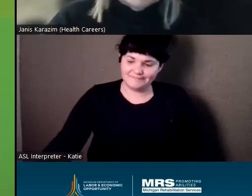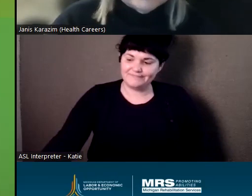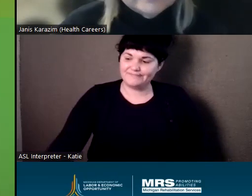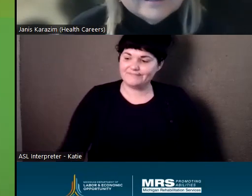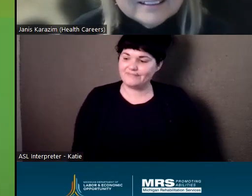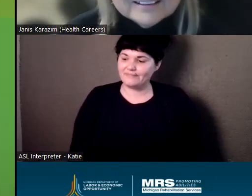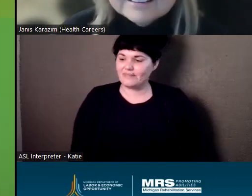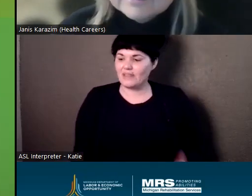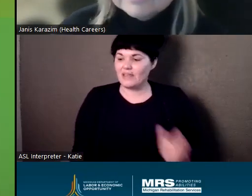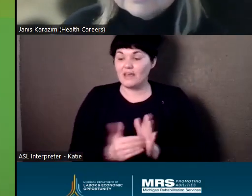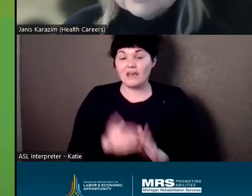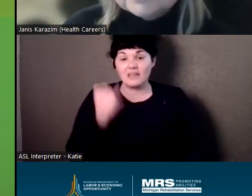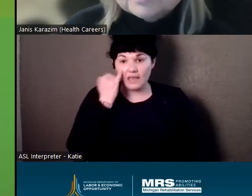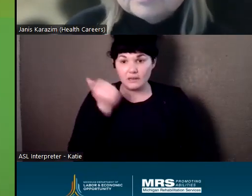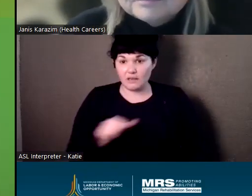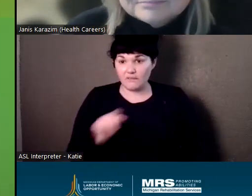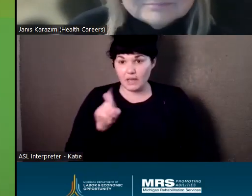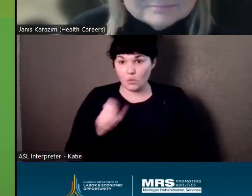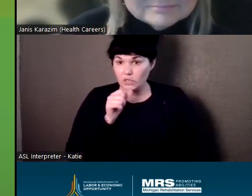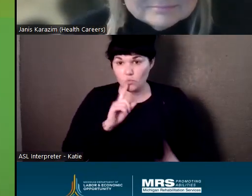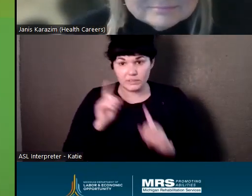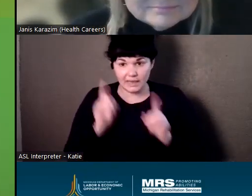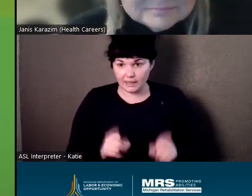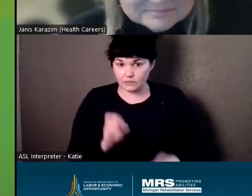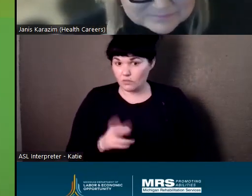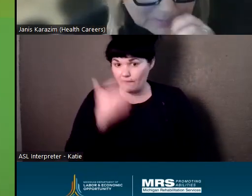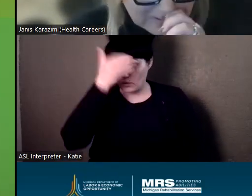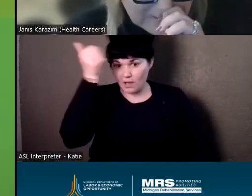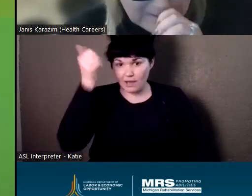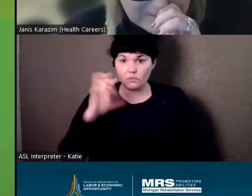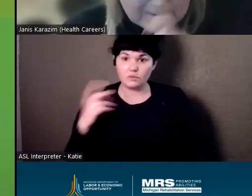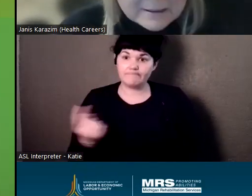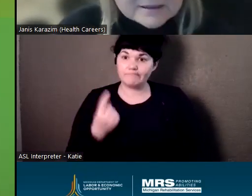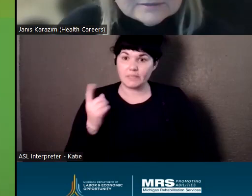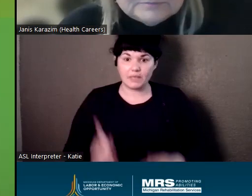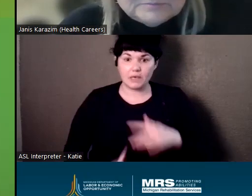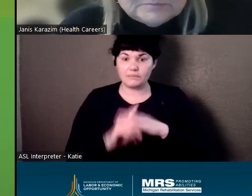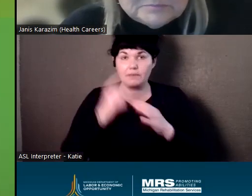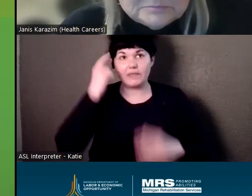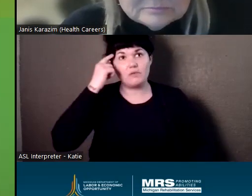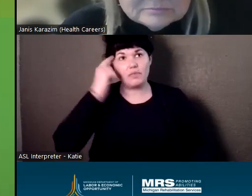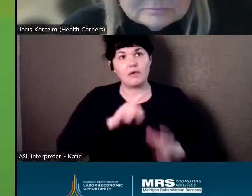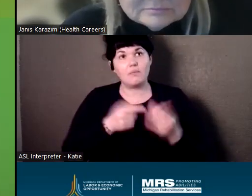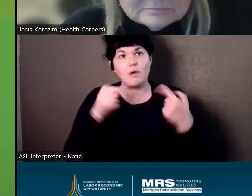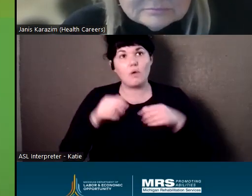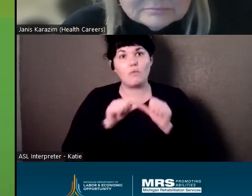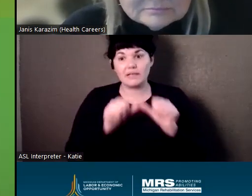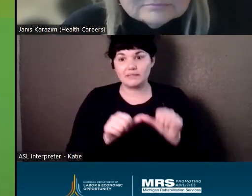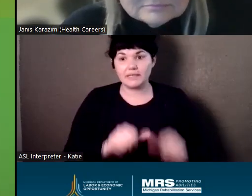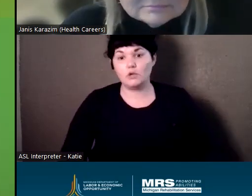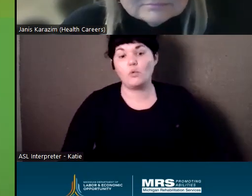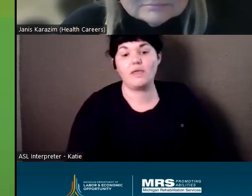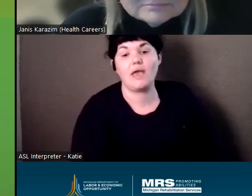any question wasn't answered that you forgot to put in there, or something comes up that you think about as we're continuing on, put it